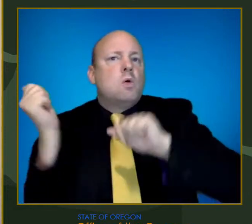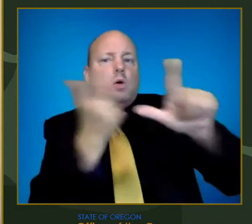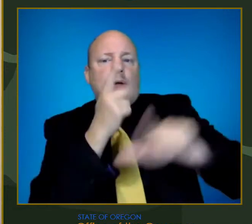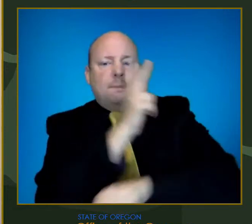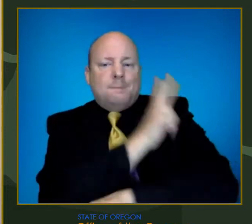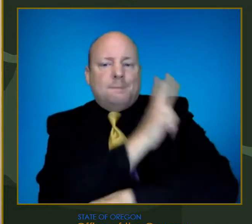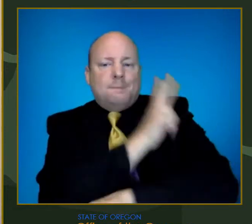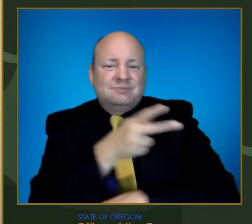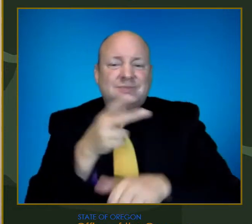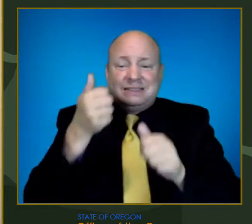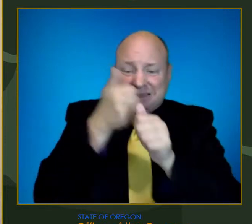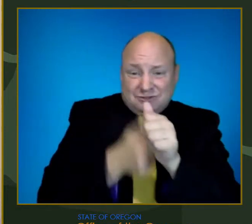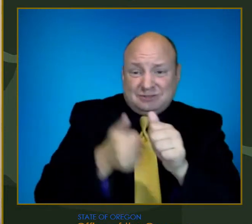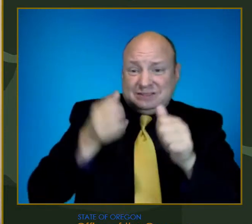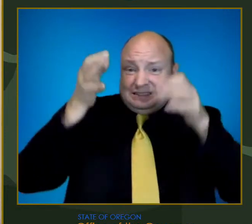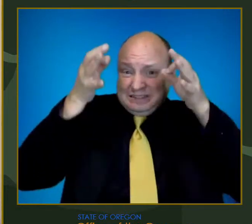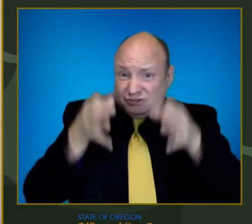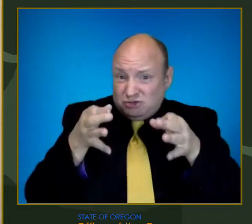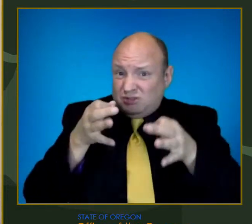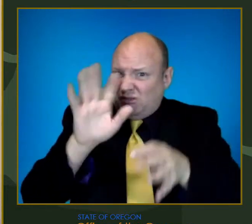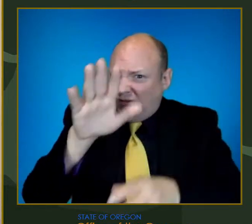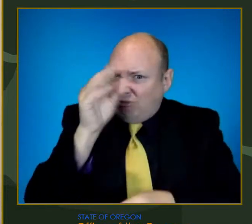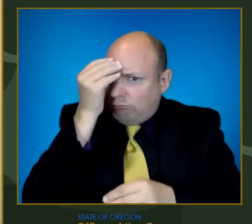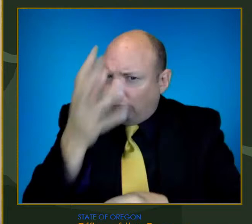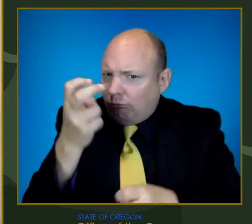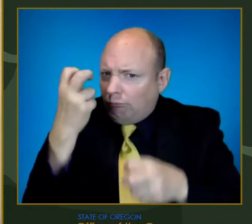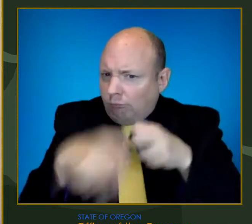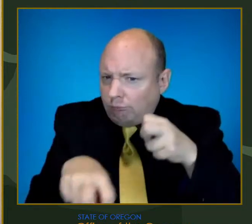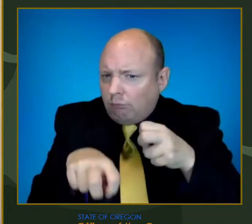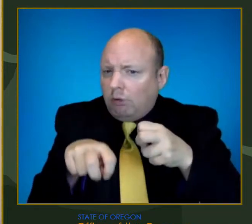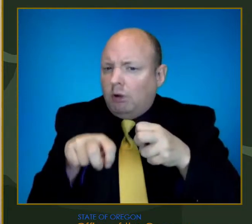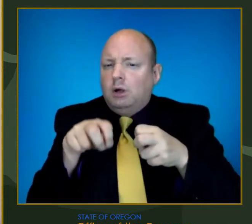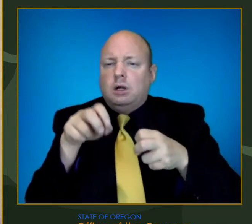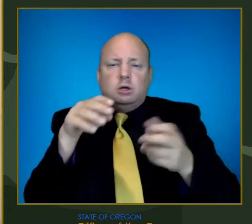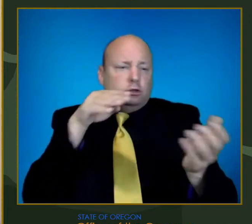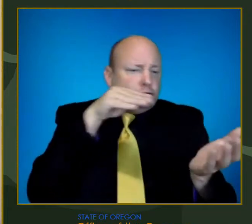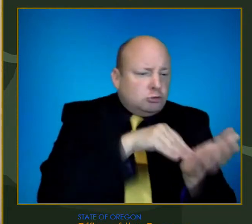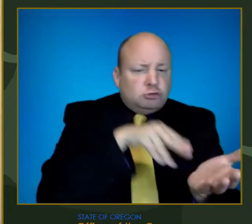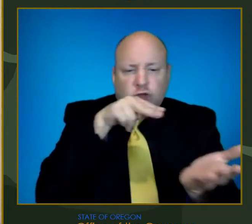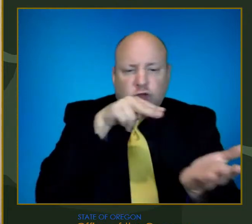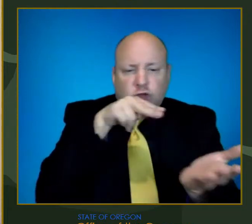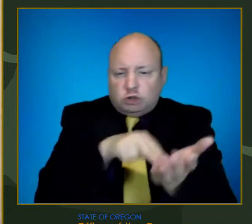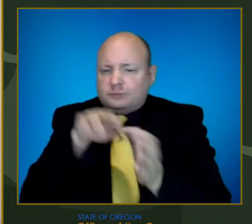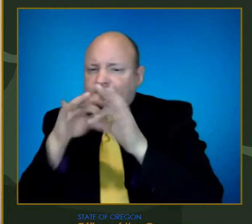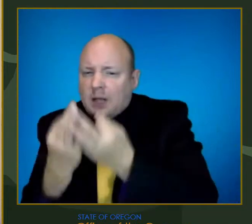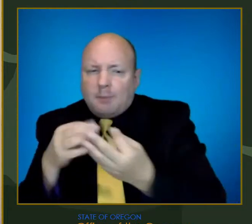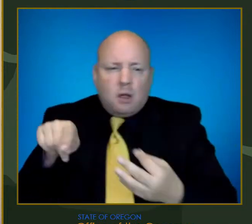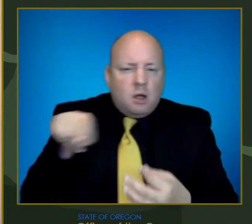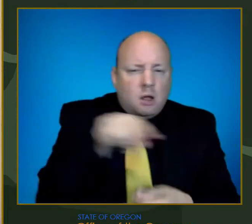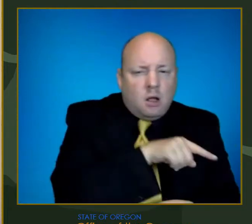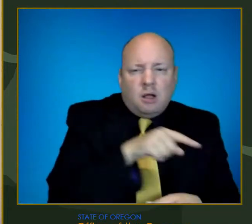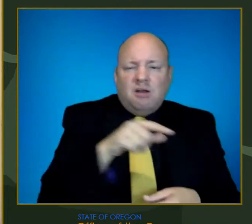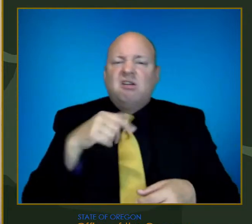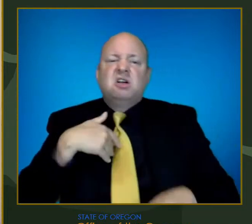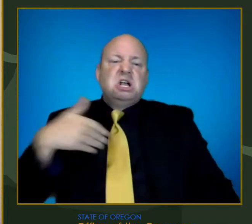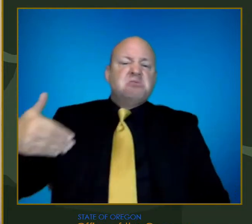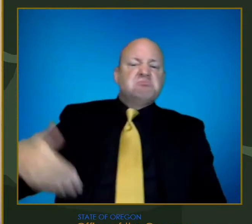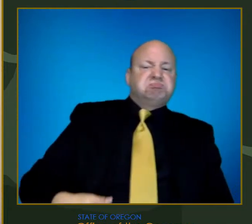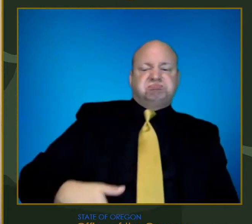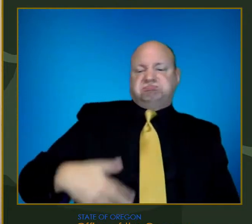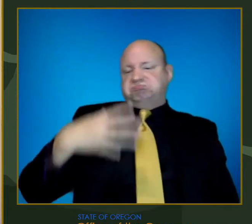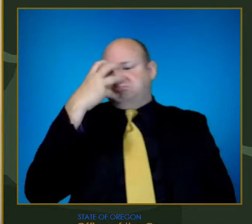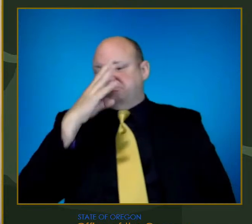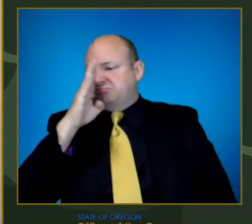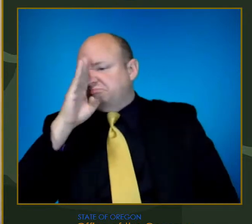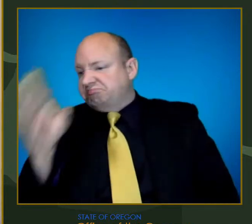teams, for the families and the patients they're caring for. But it won't come down to making a decision based on the vaccine you chose to